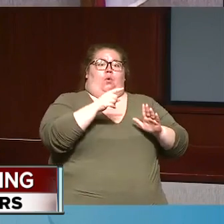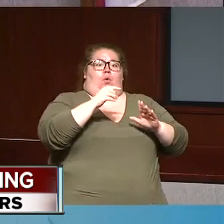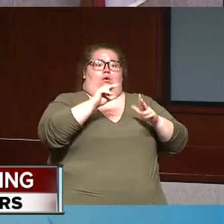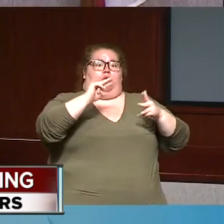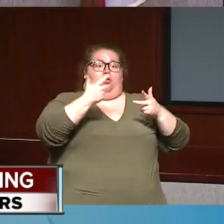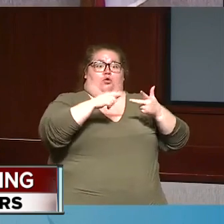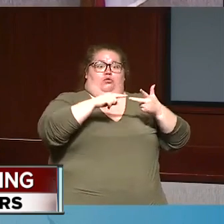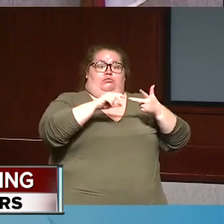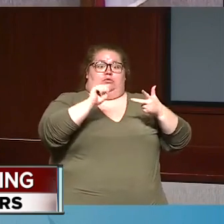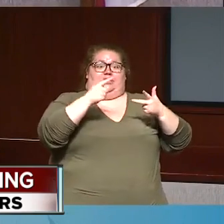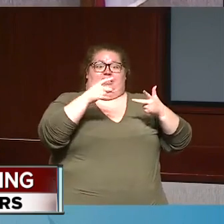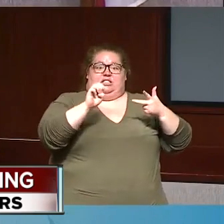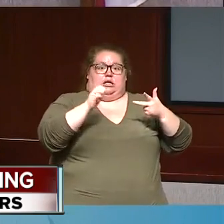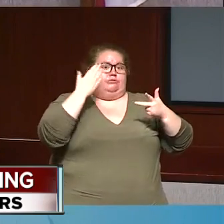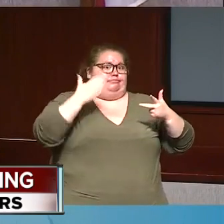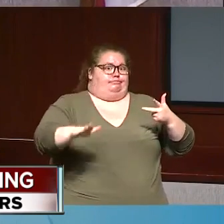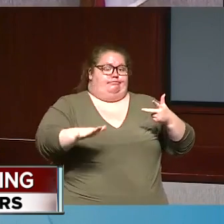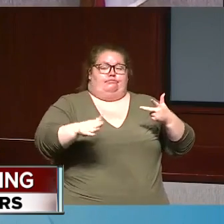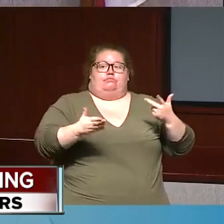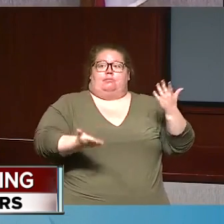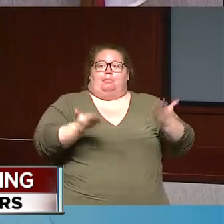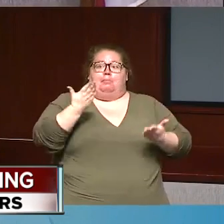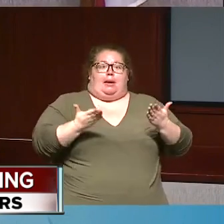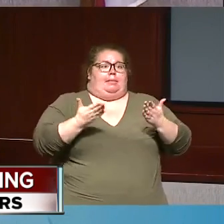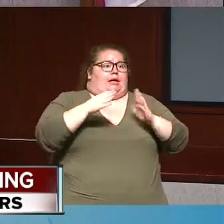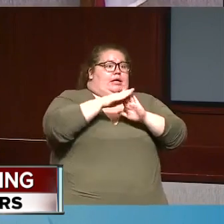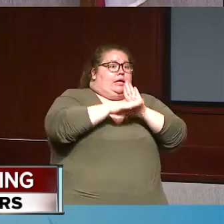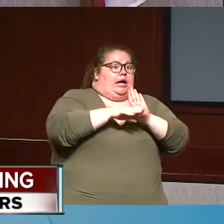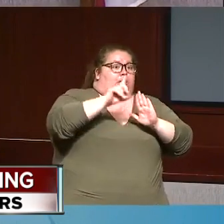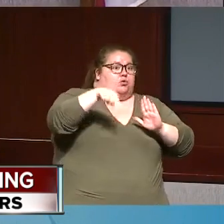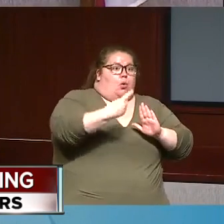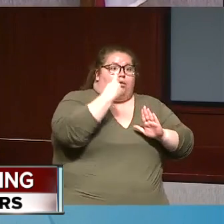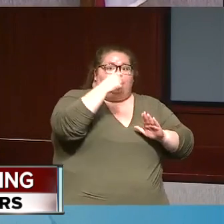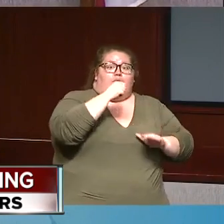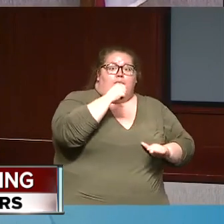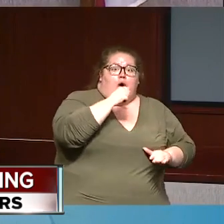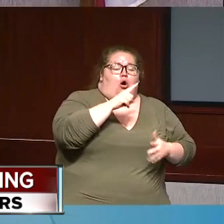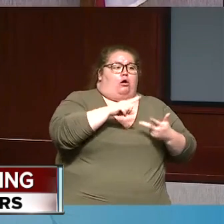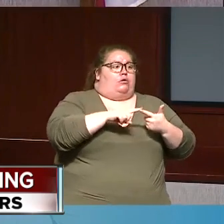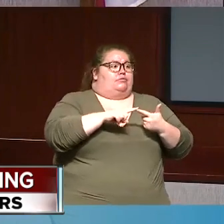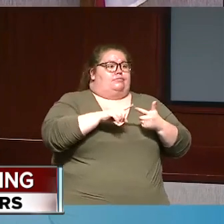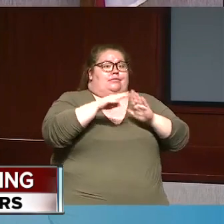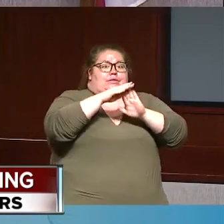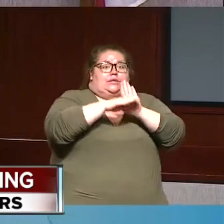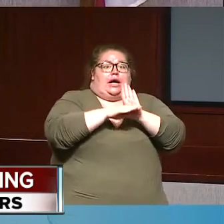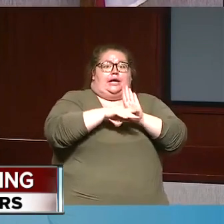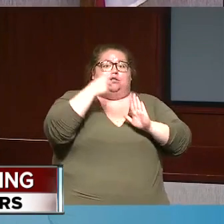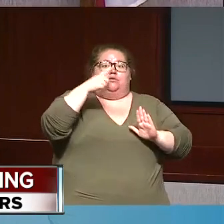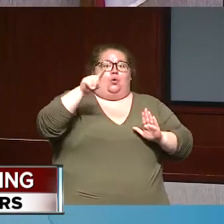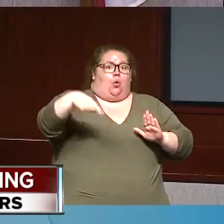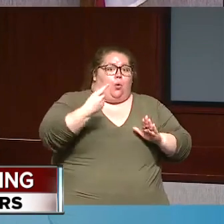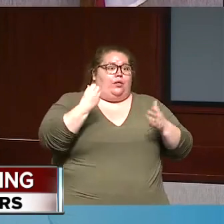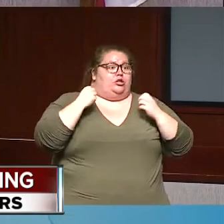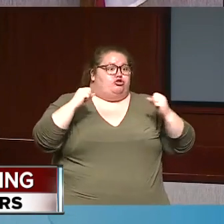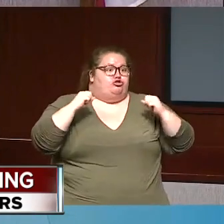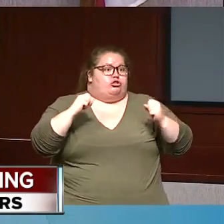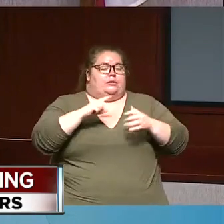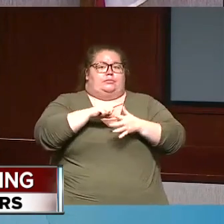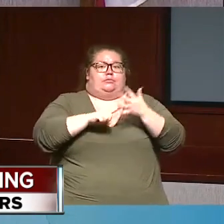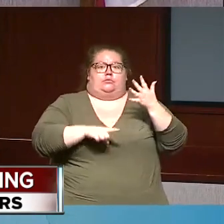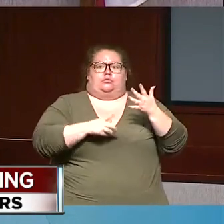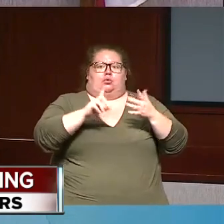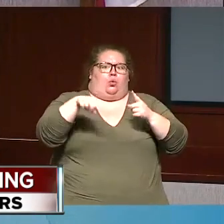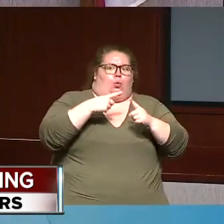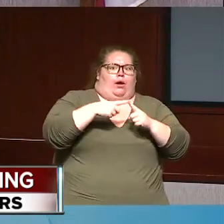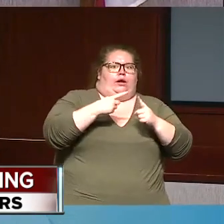be piecemeal. It may be guidance for bars one day, guidance for gyms the next day. We just don't know.